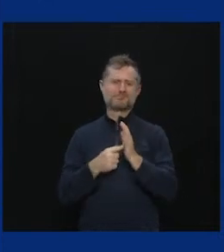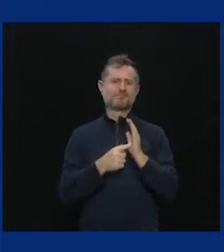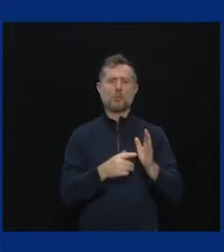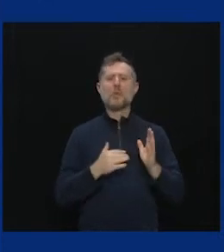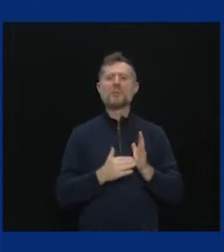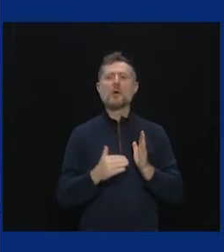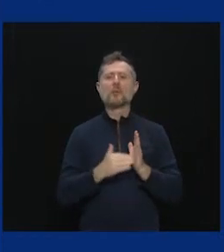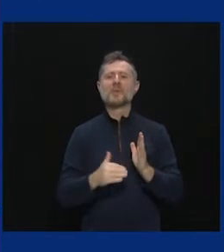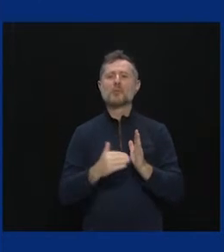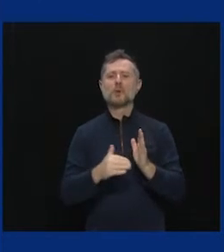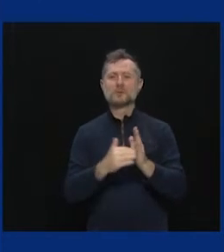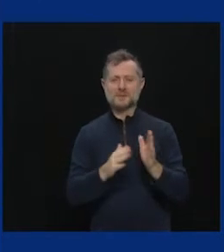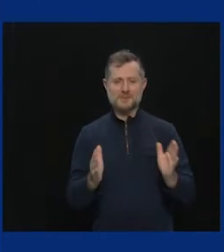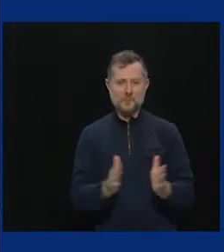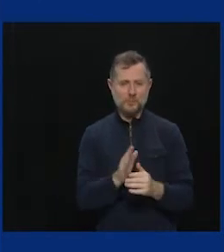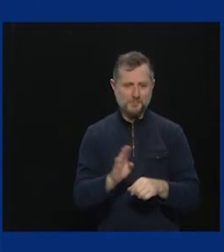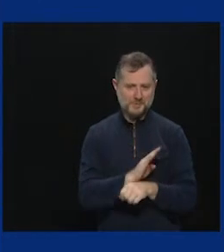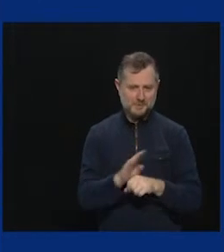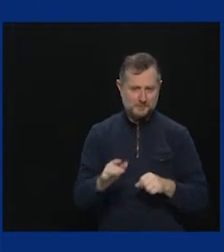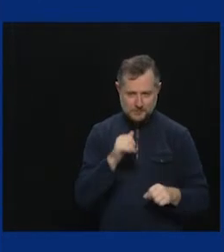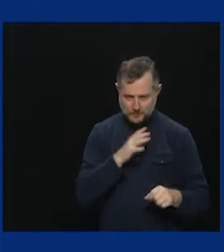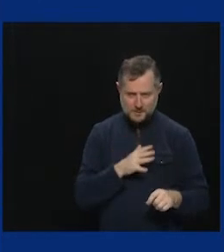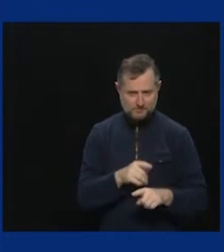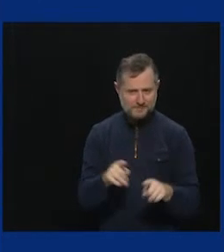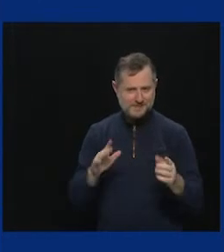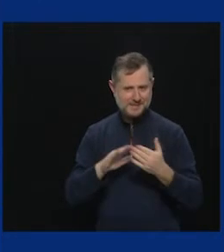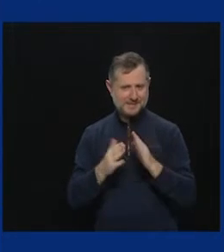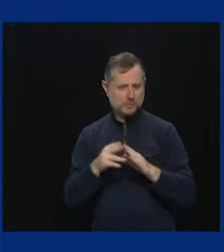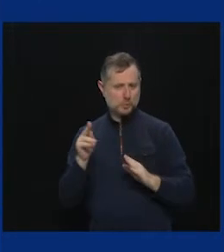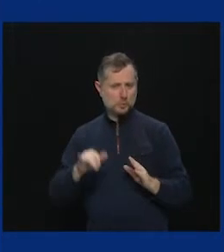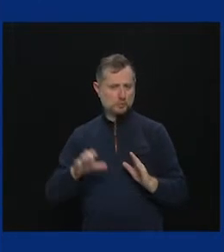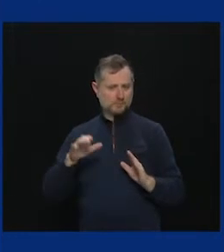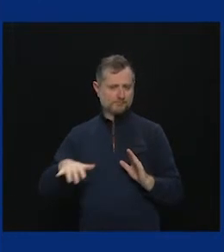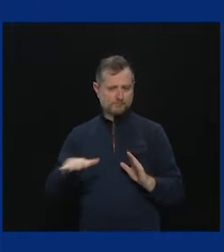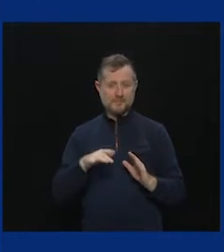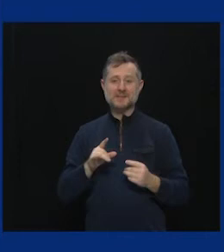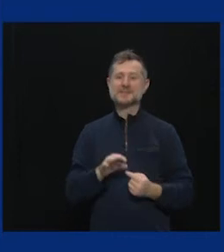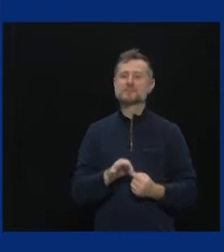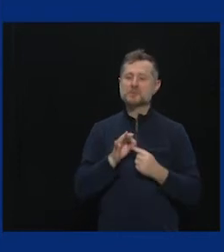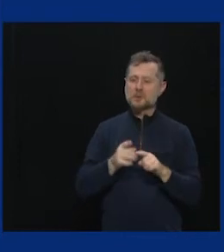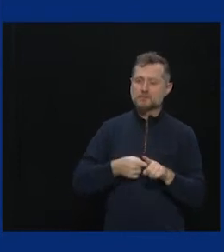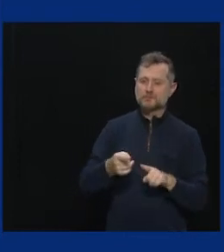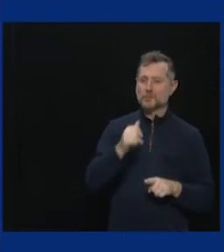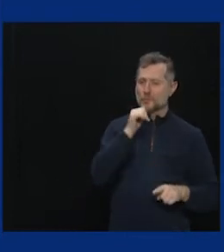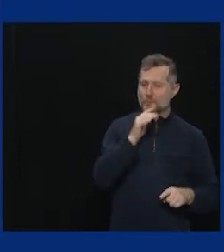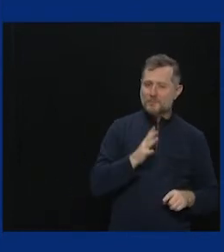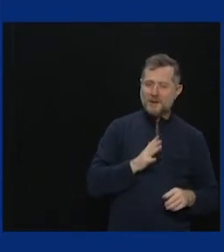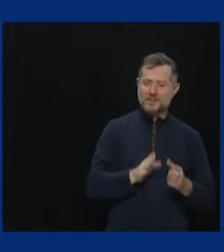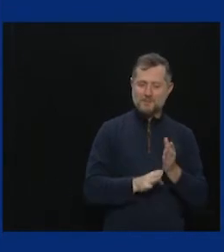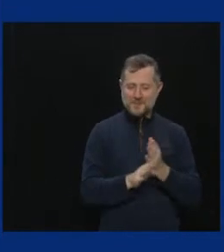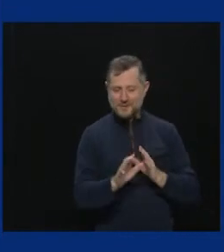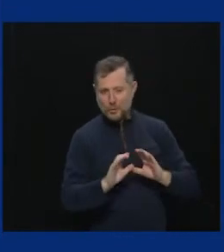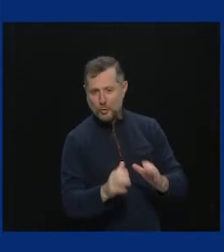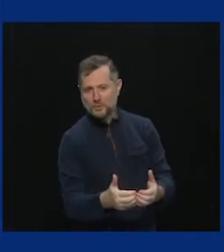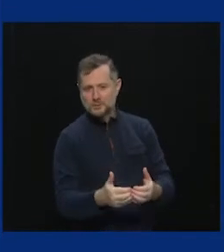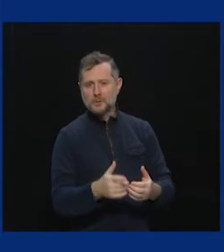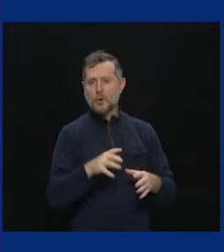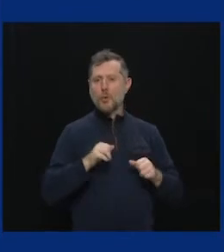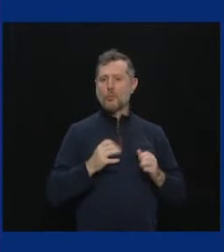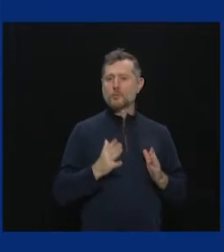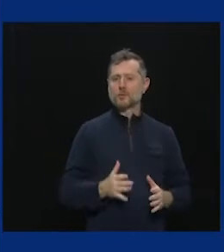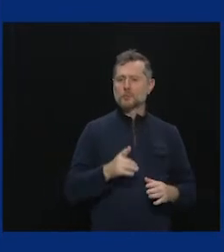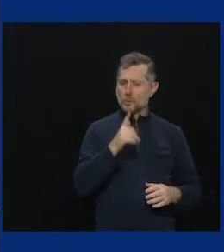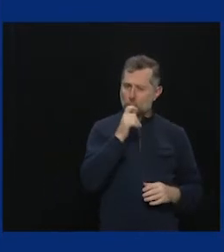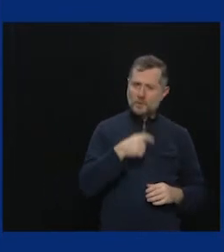York, and especially women and minority business owners. Those are the businesses that have been hit hard by this